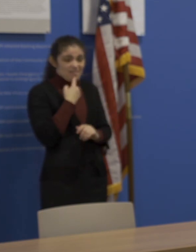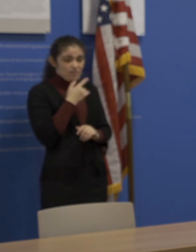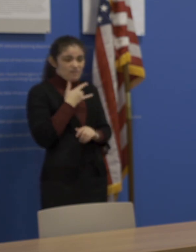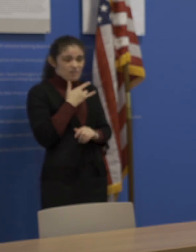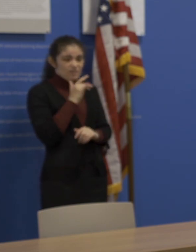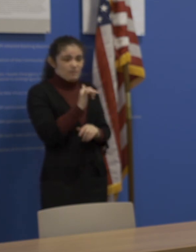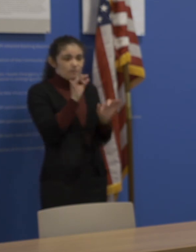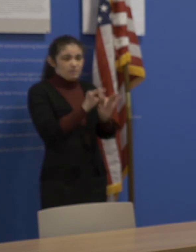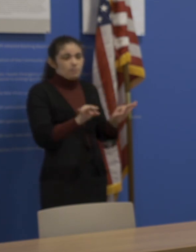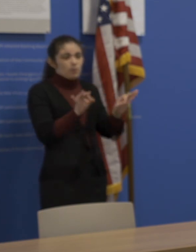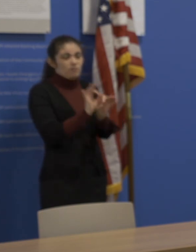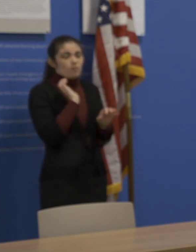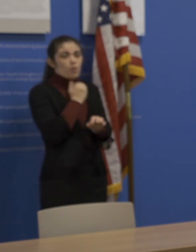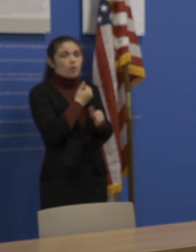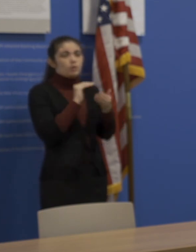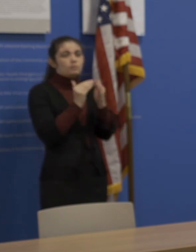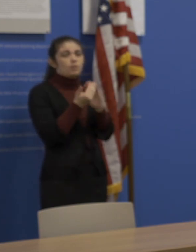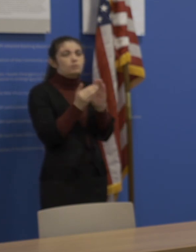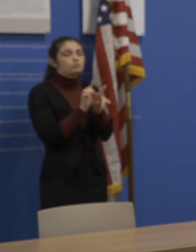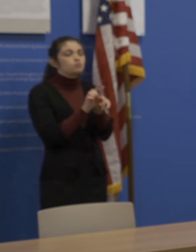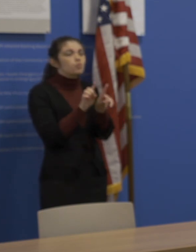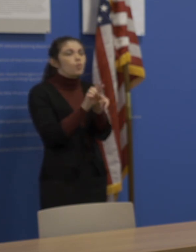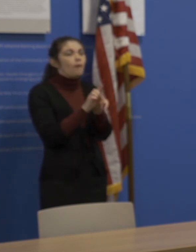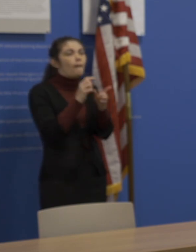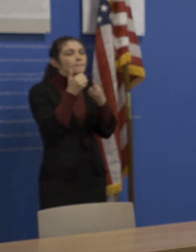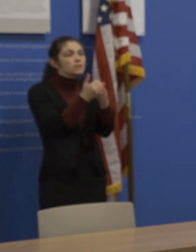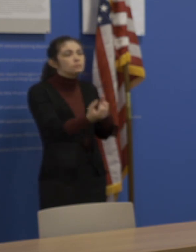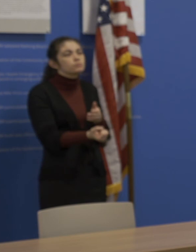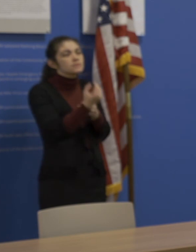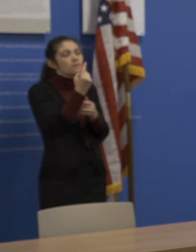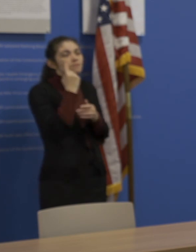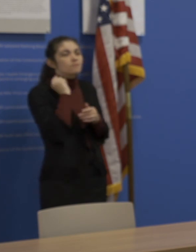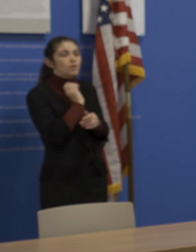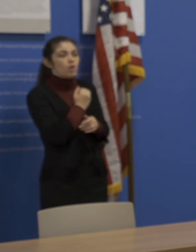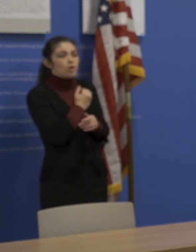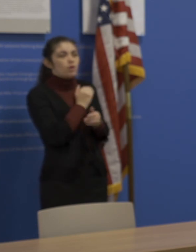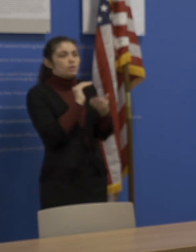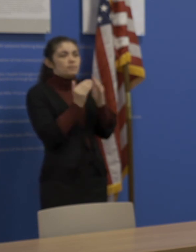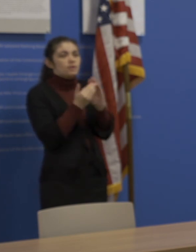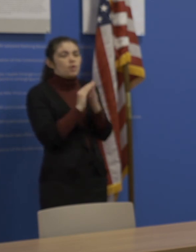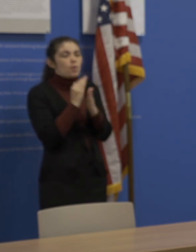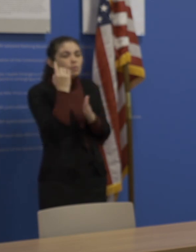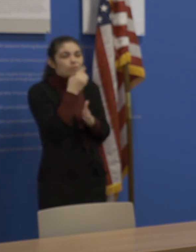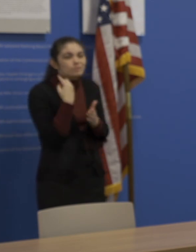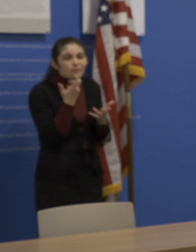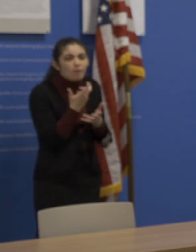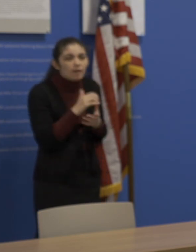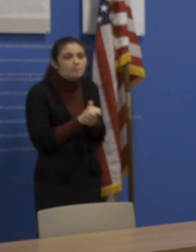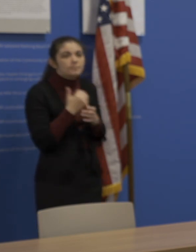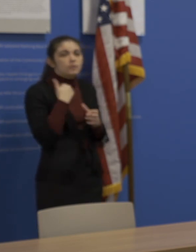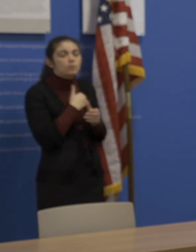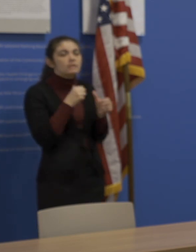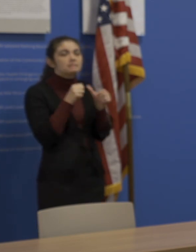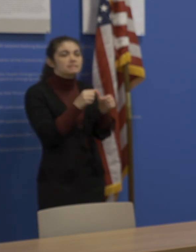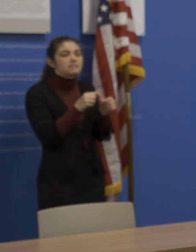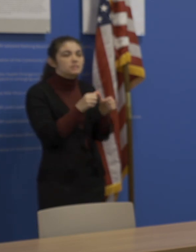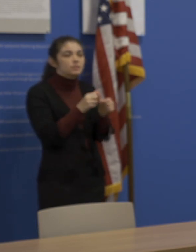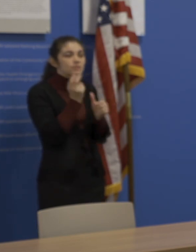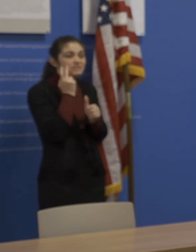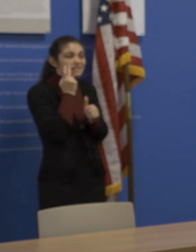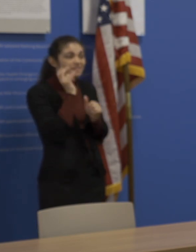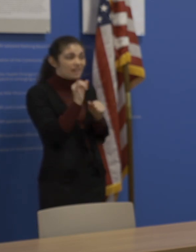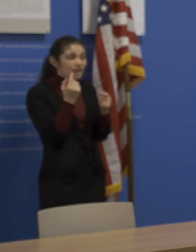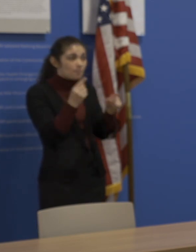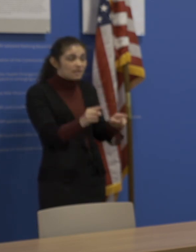present to the community so that we can continue to help you understand as a community what our utilization looks like, and as we begin to approach